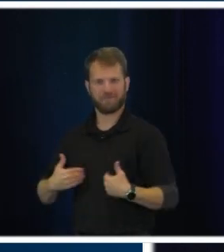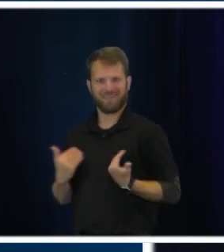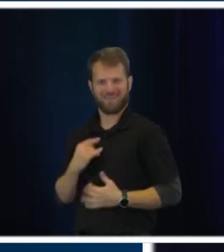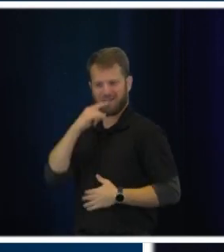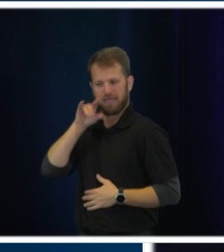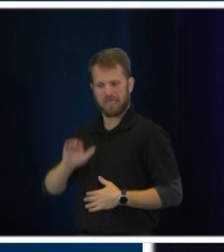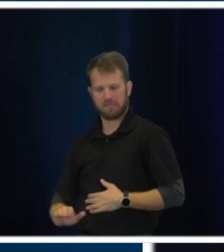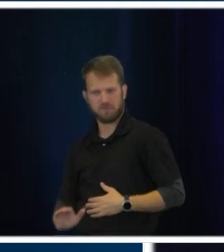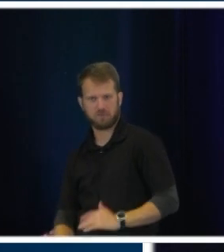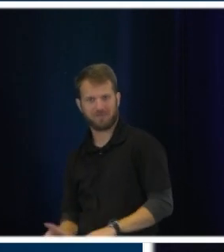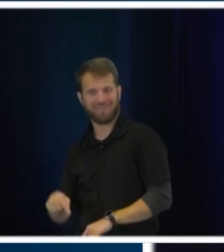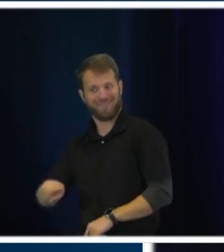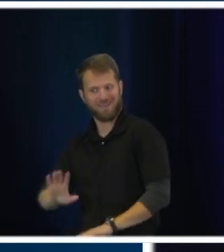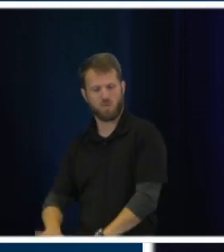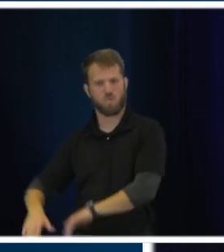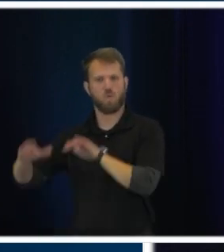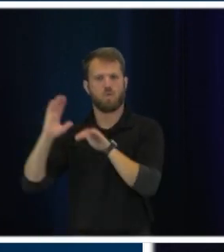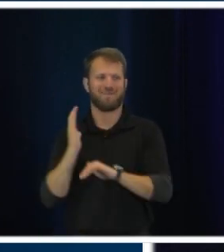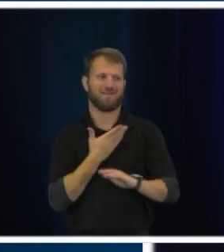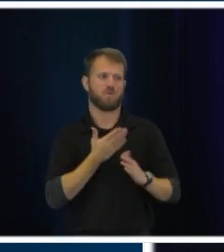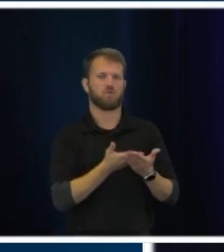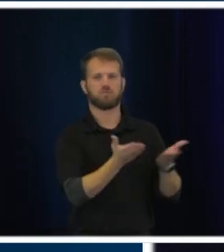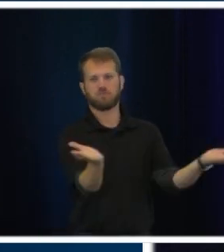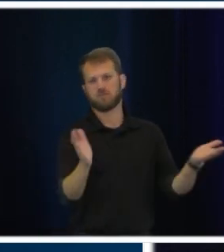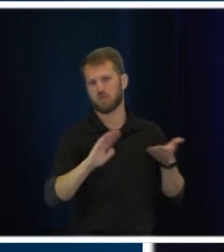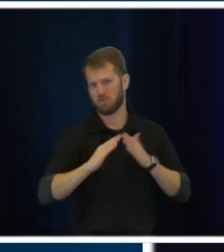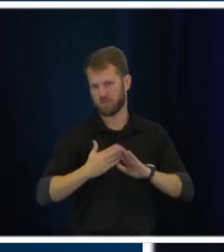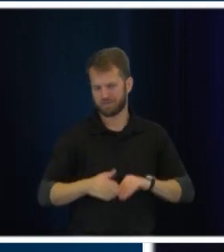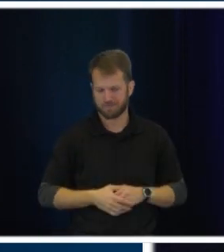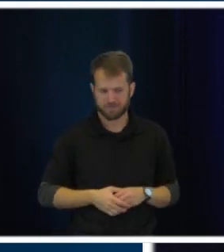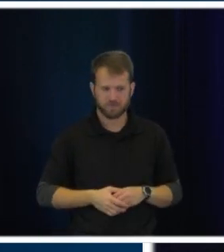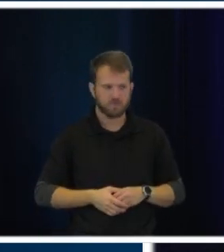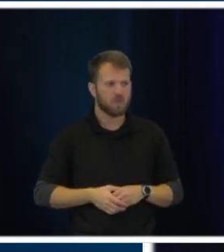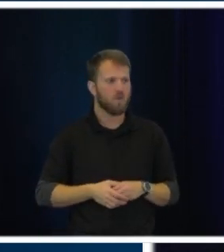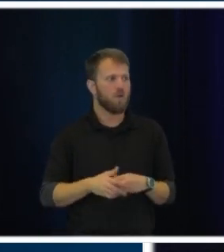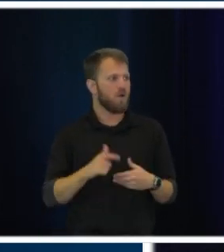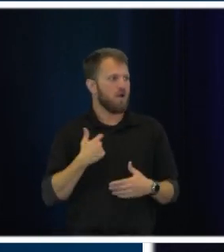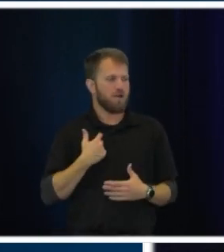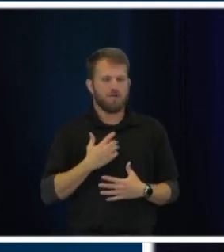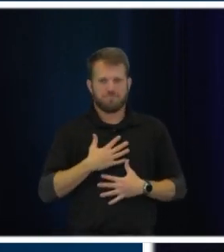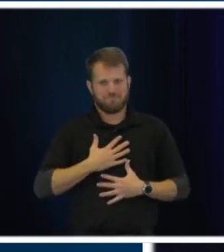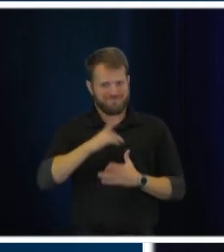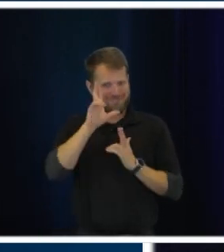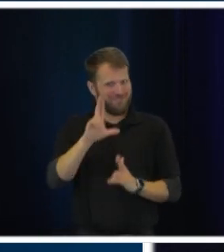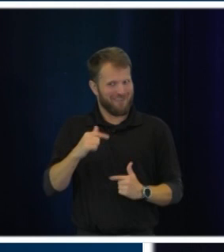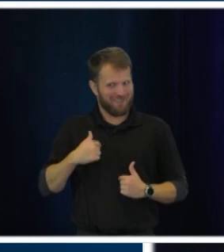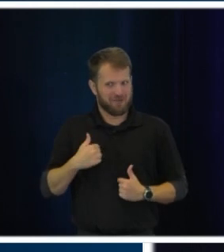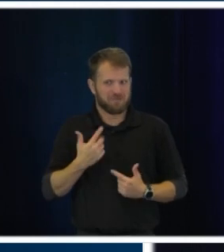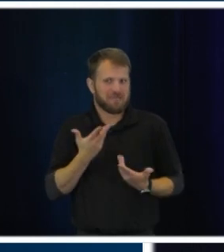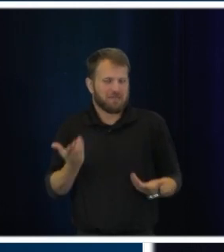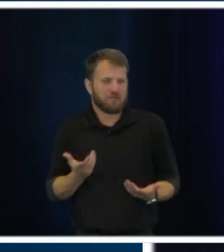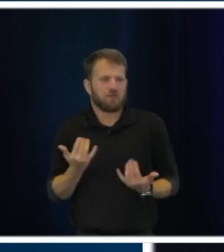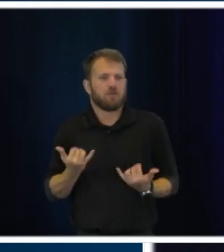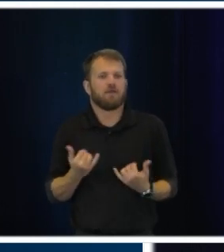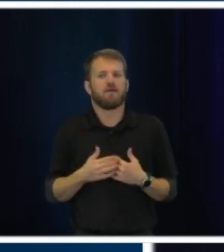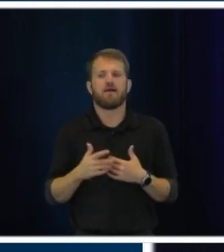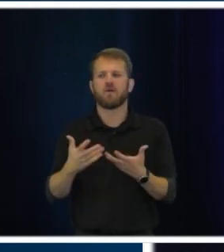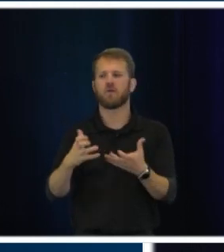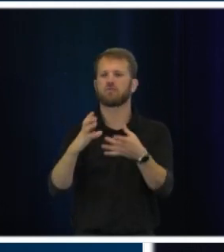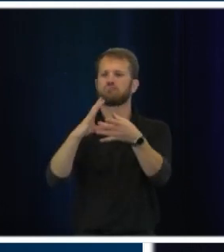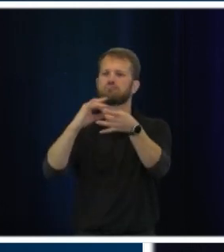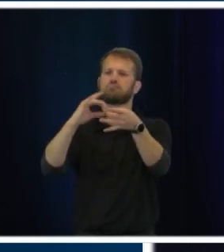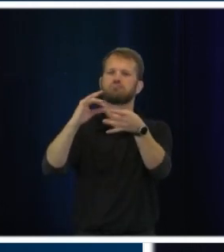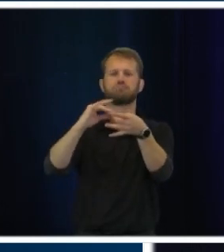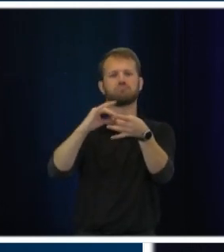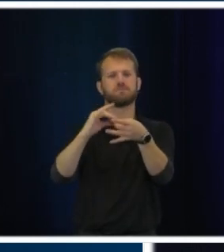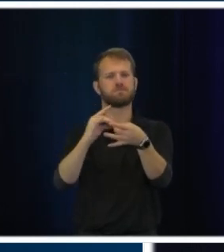So again, I'm honored to be here and I want to talk to you a little bit about